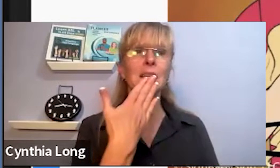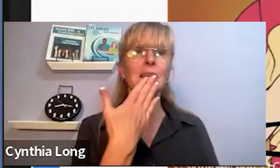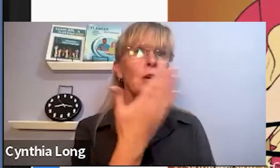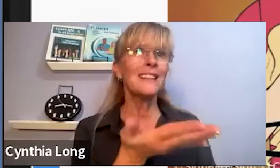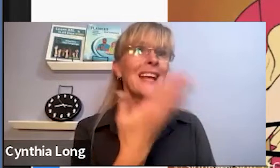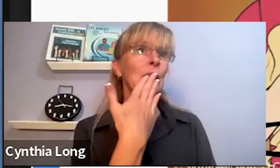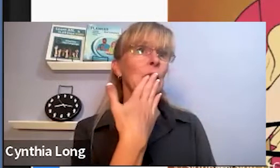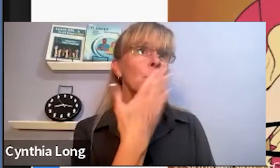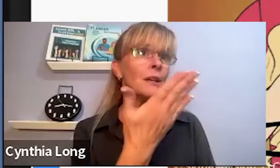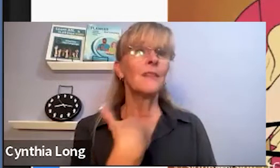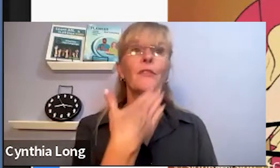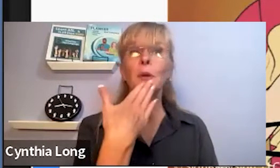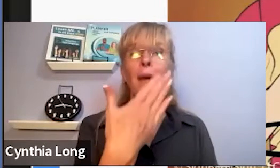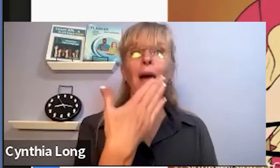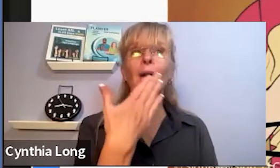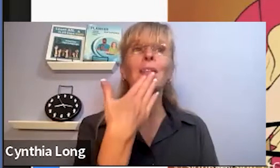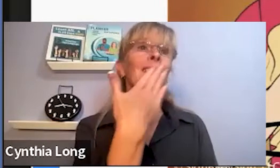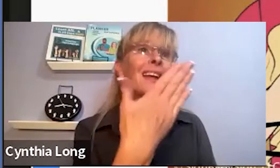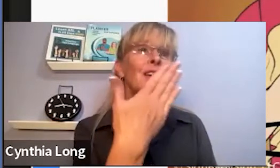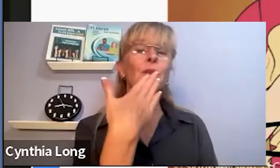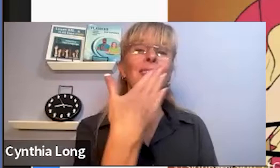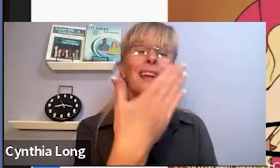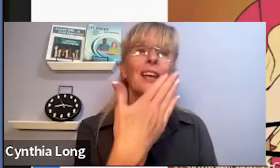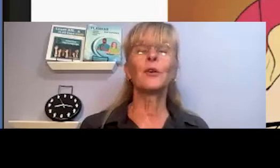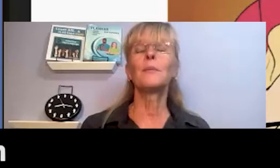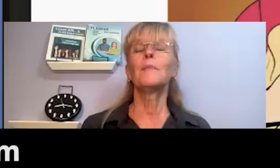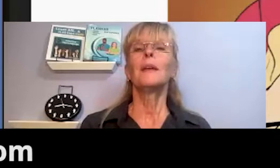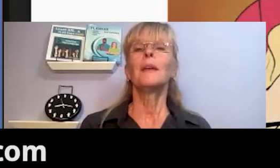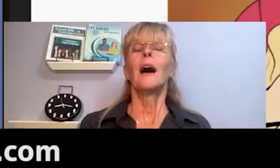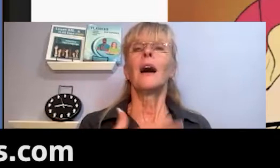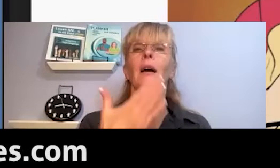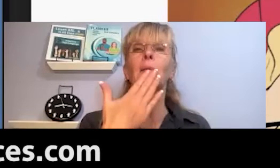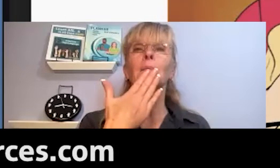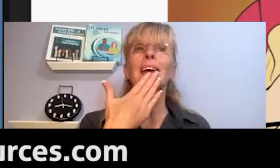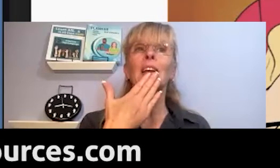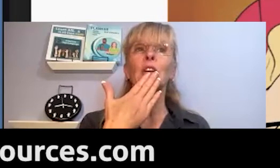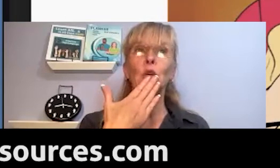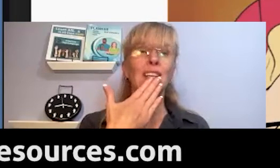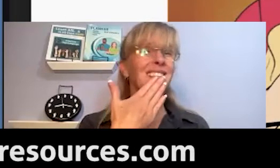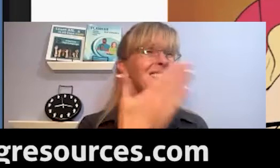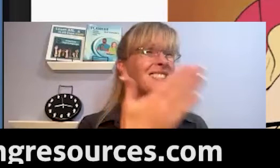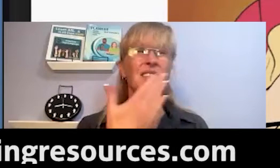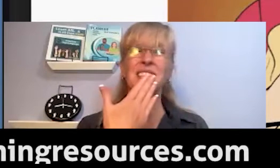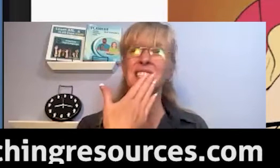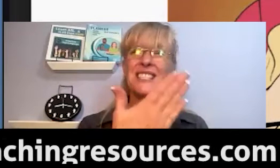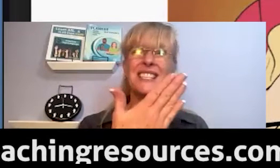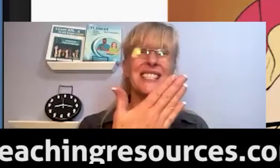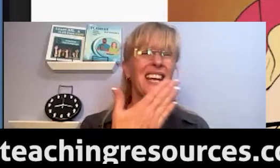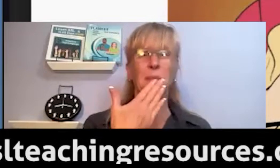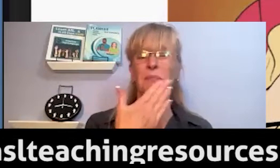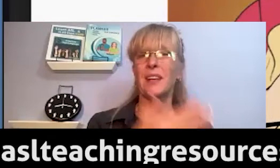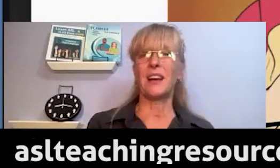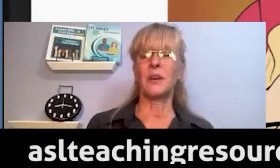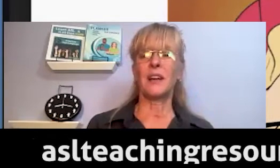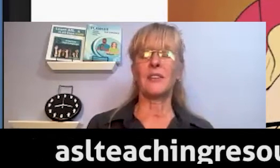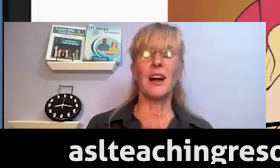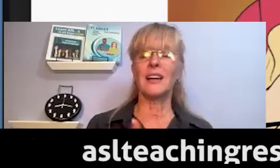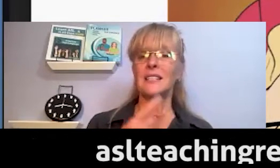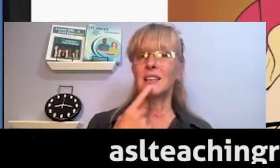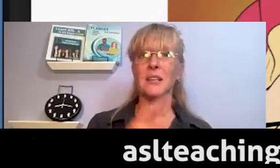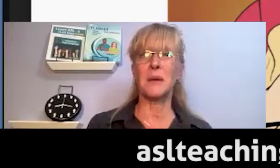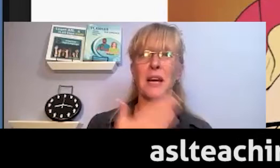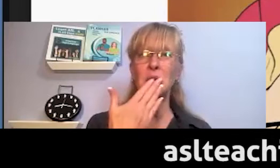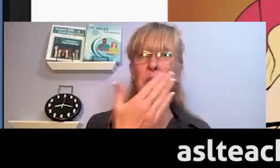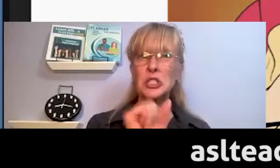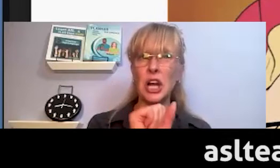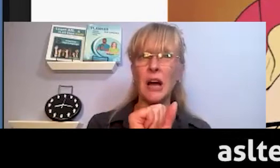kissing someone. Thank you from your mouth. Thank you. Thank you. And good is still, it's just the same. And whenever I